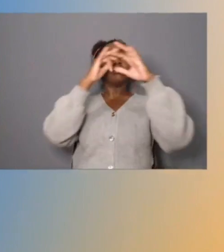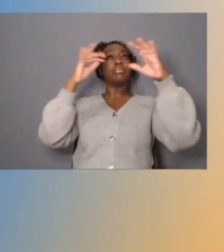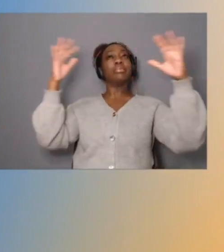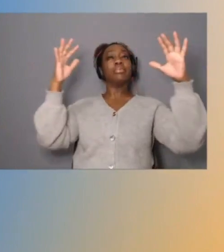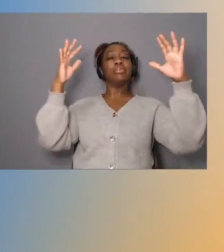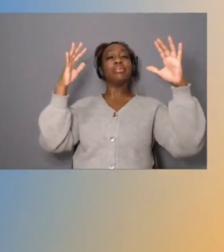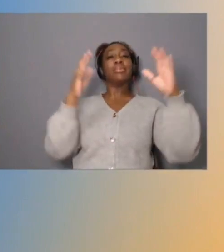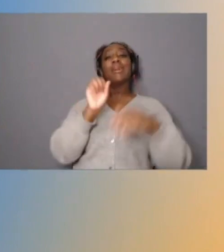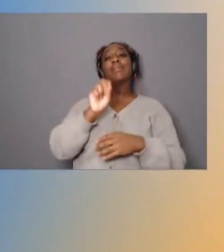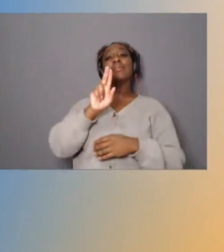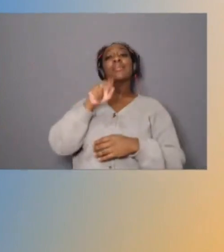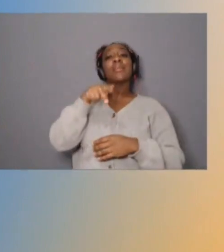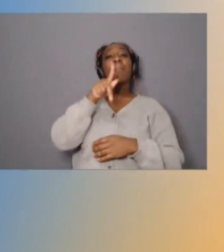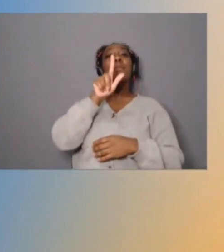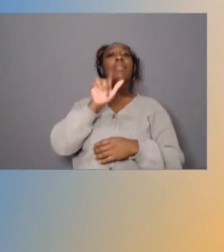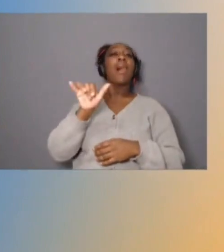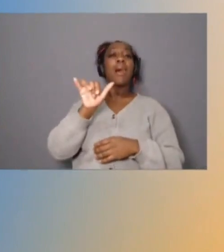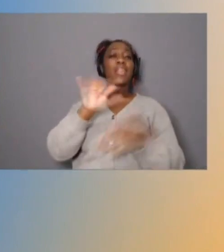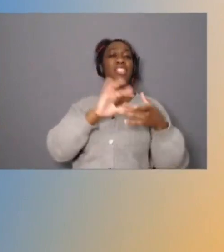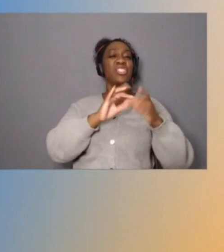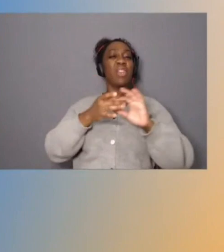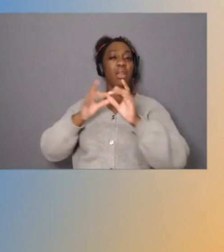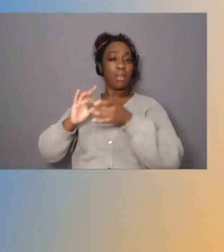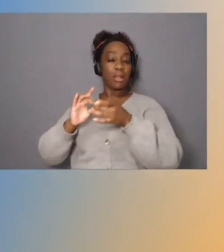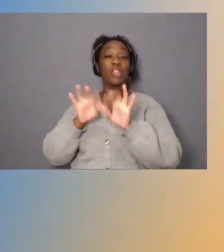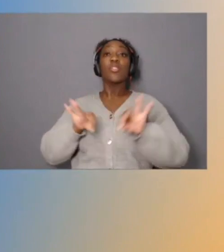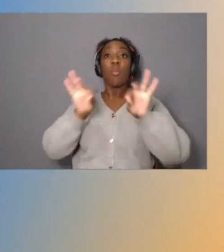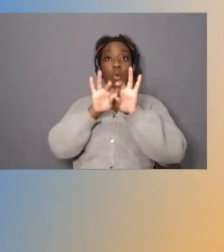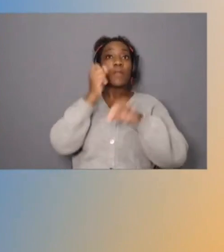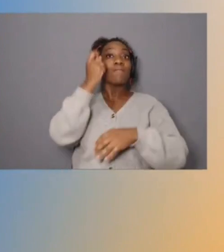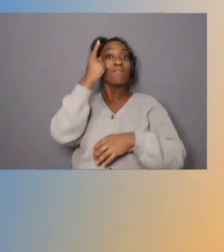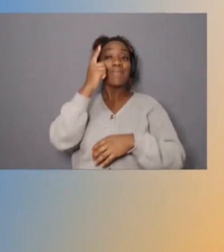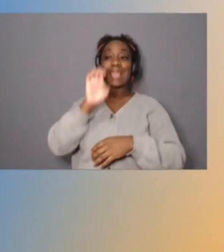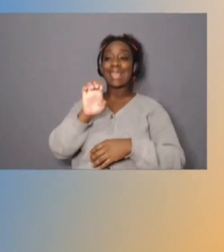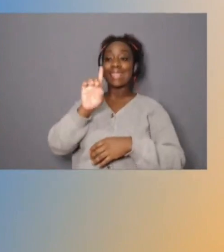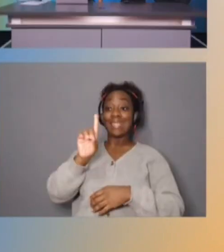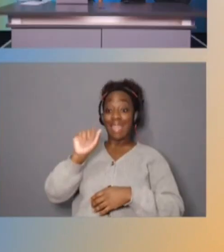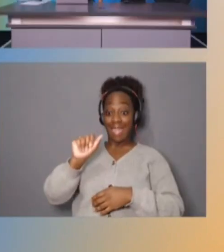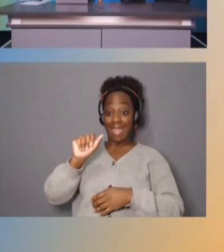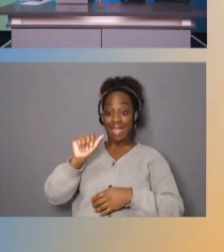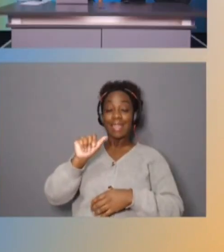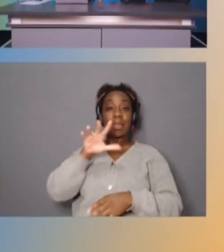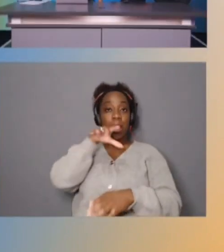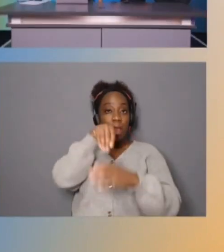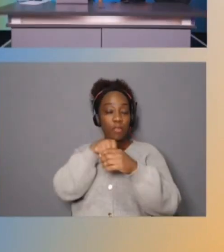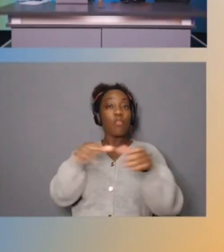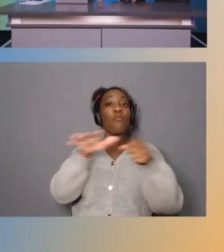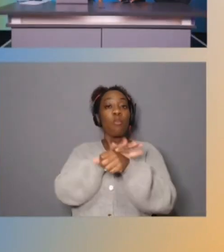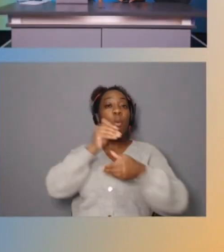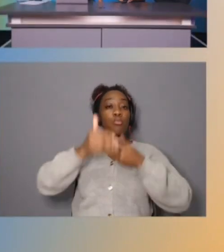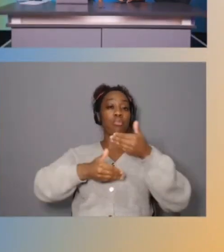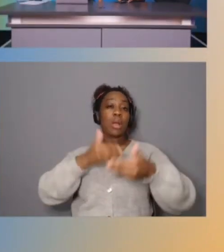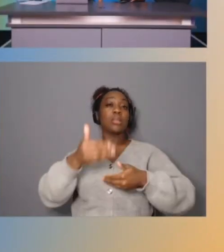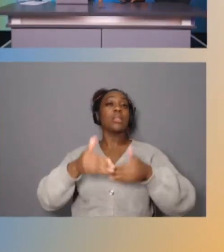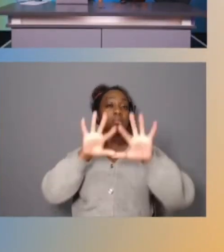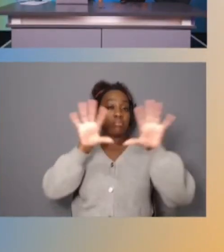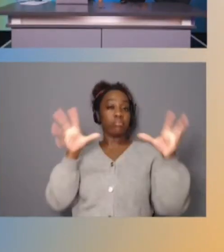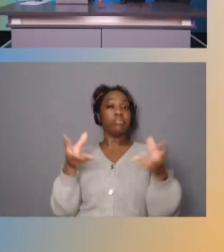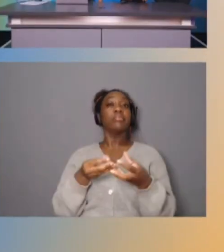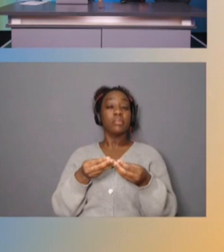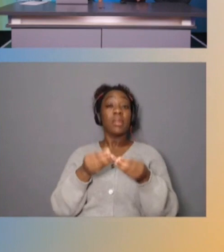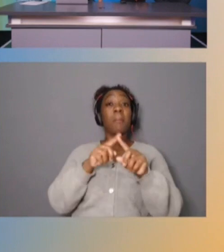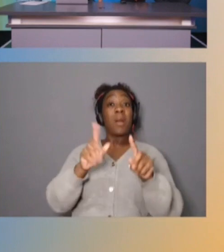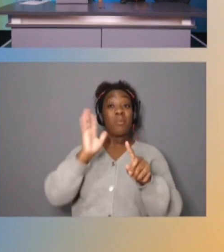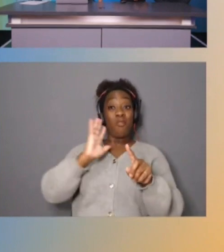to put EDA into the context of this whole process. And as a former software developer working on